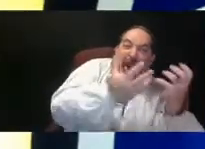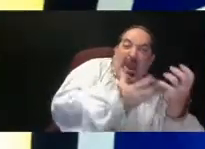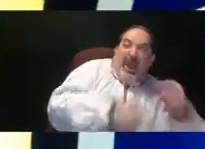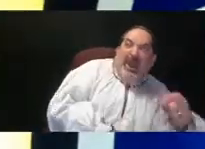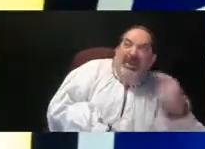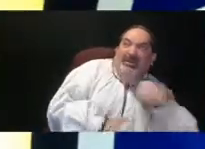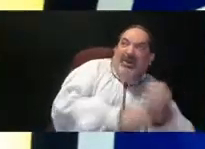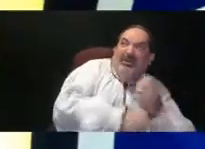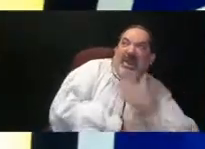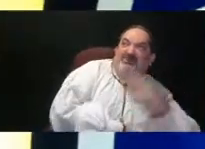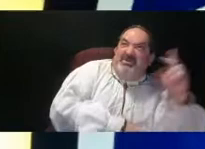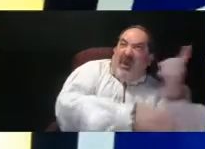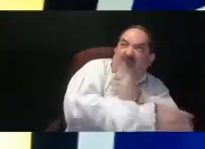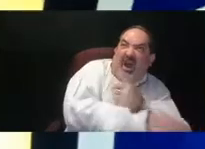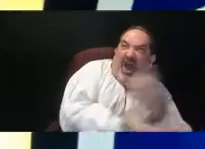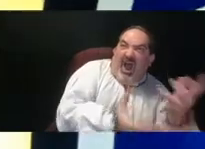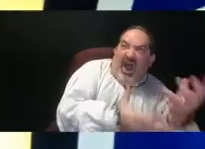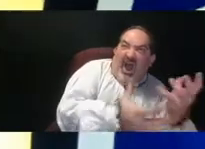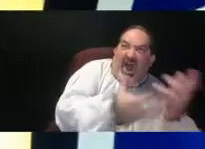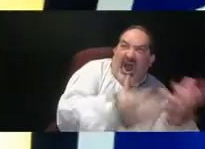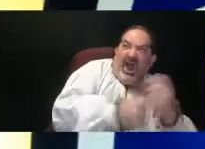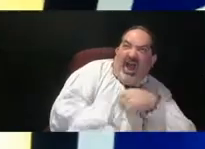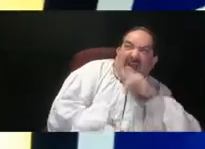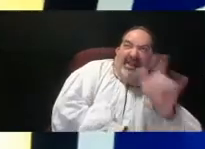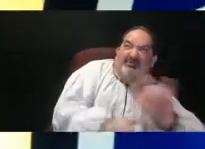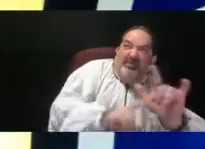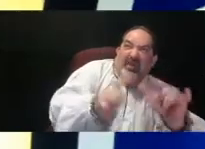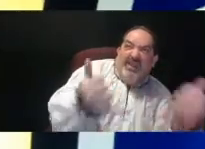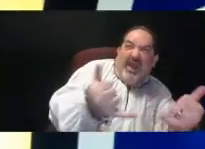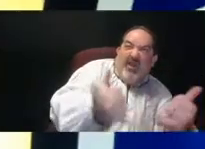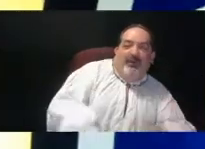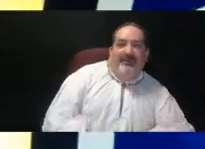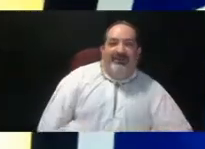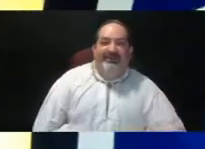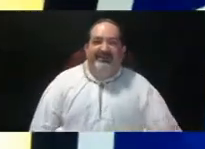You gave me my dolphin! I love you right